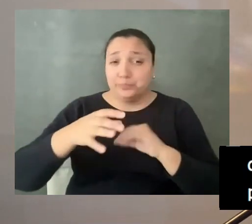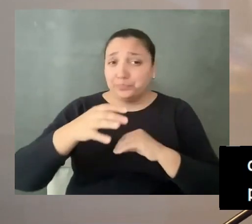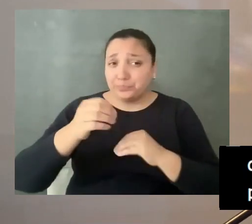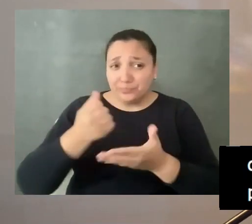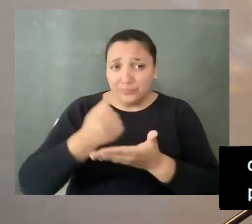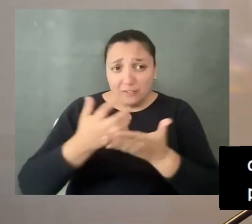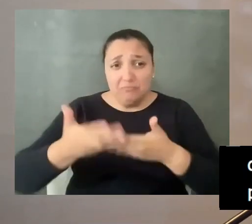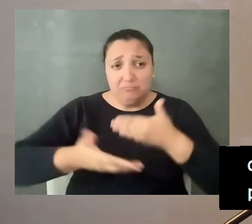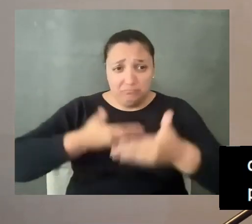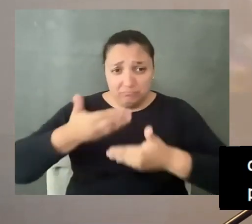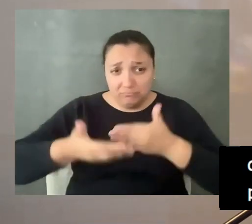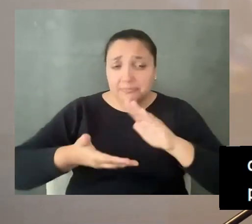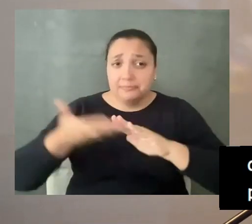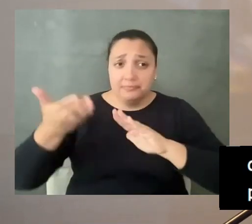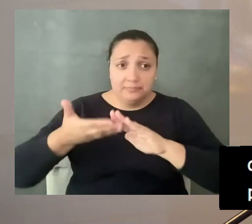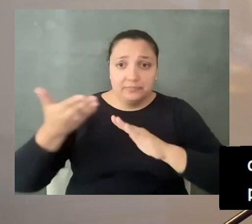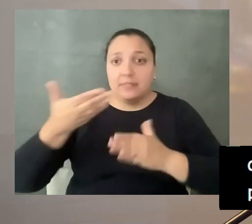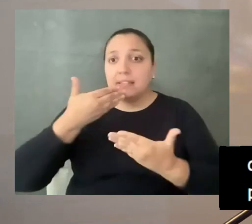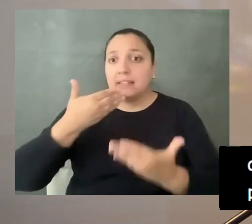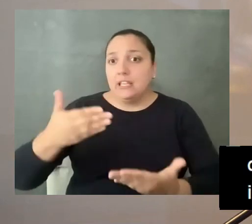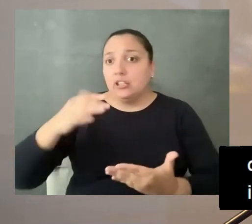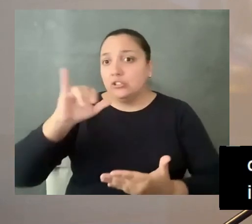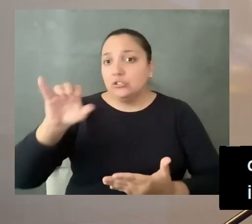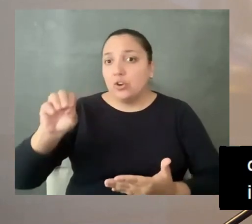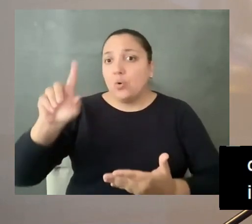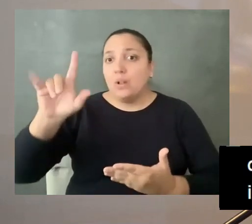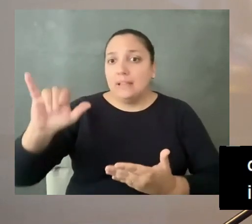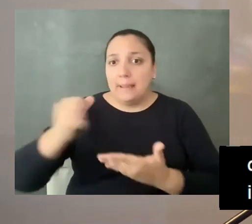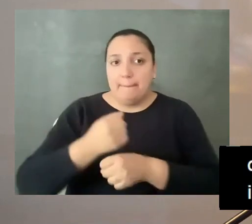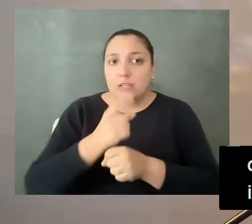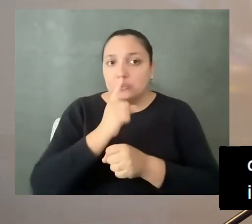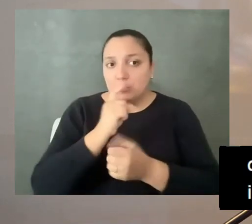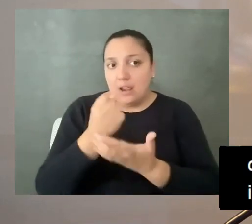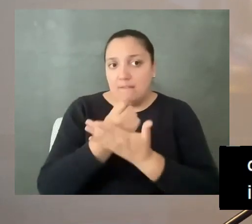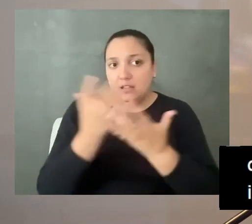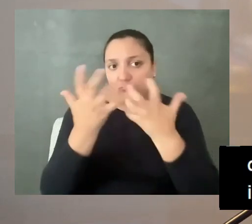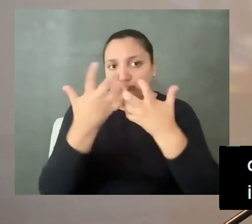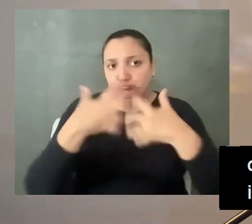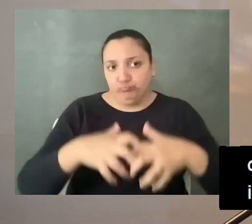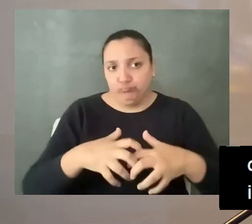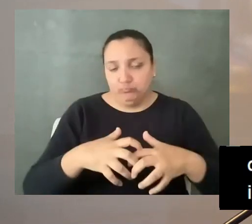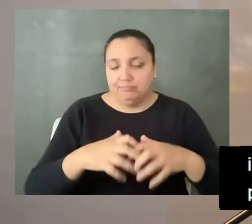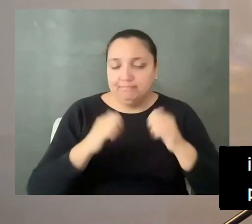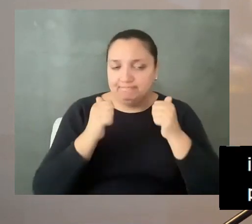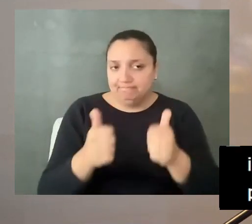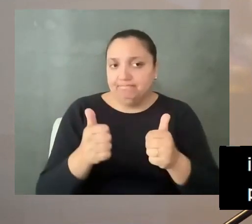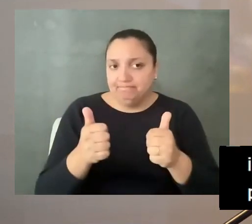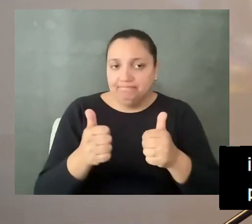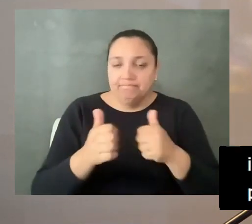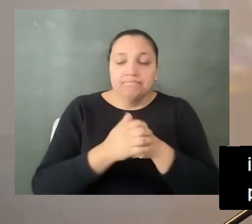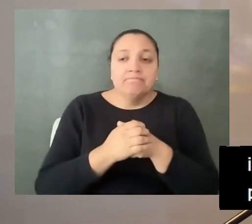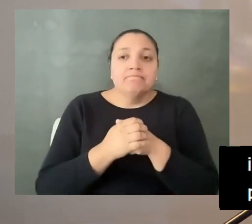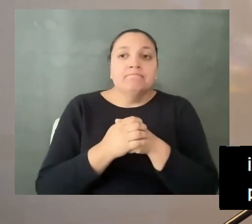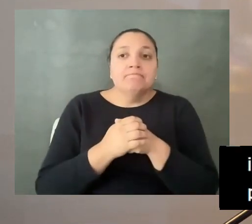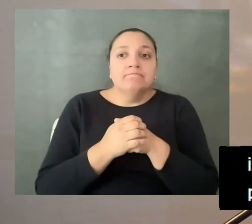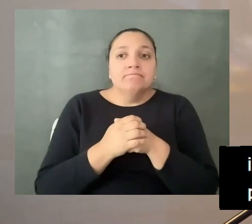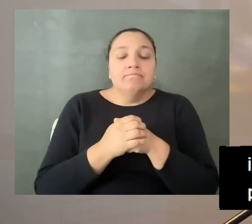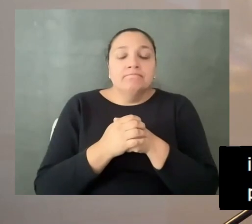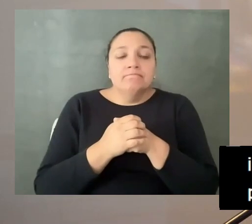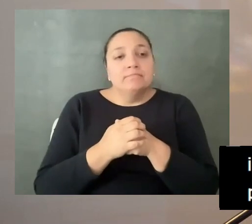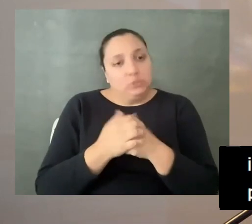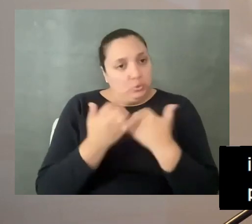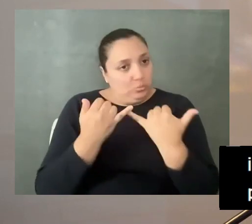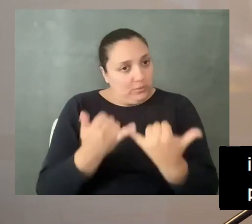live streaming. Thank you, Jolie, everything to make this event possible. So with that, it is my